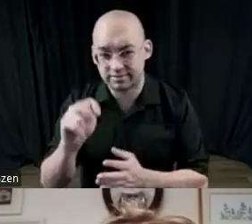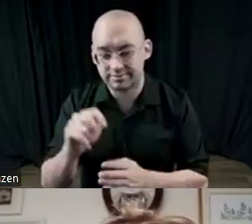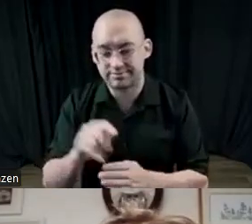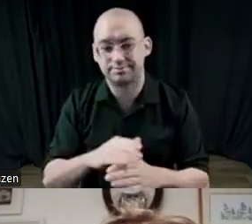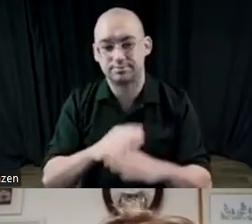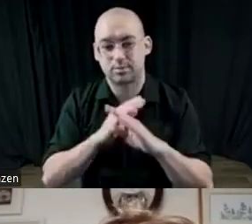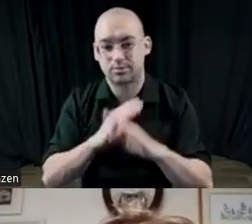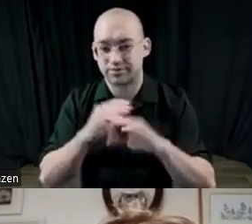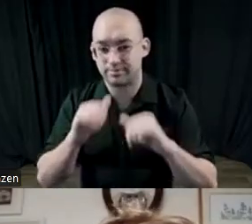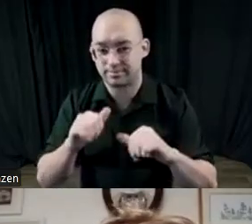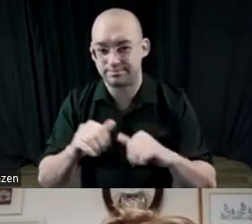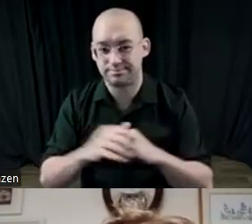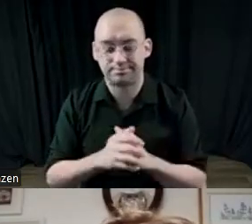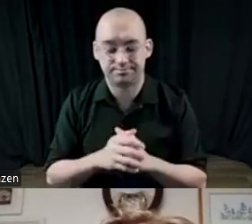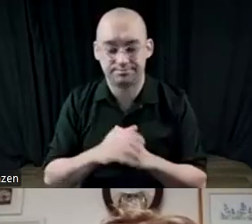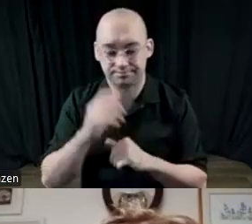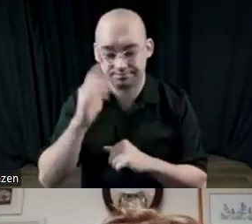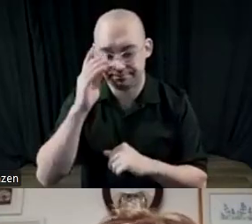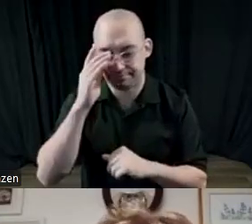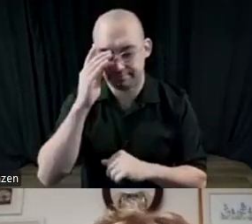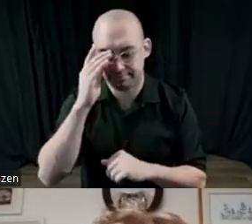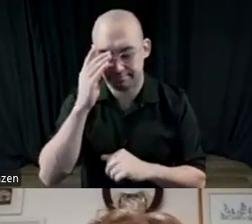preventable in some